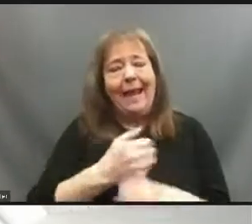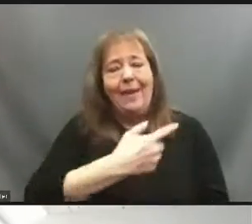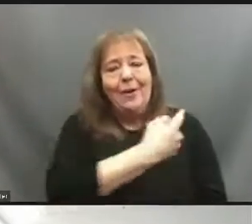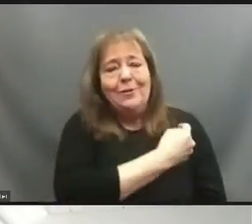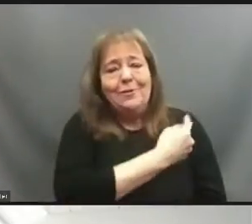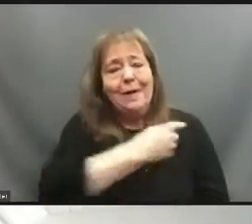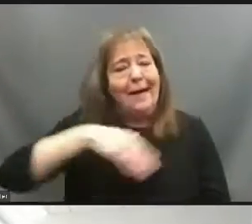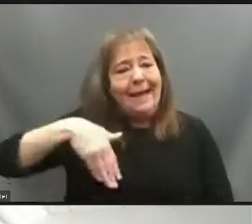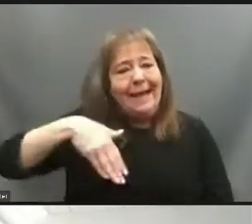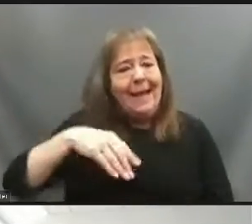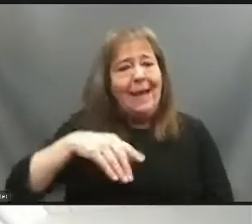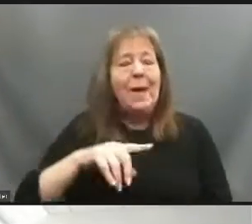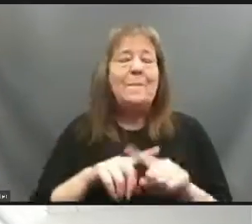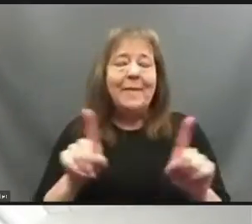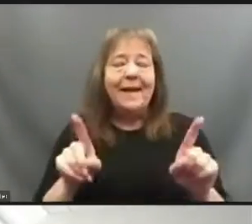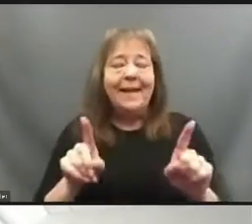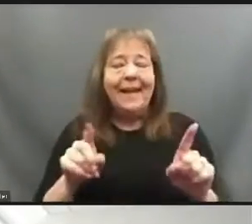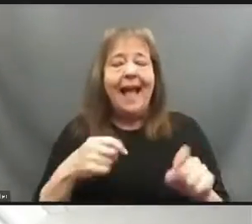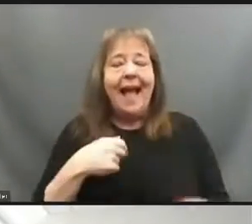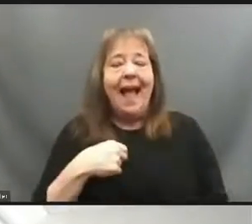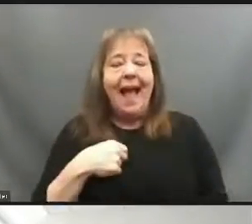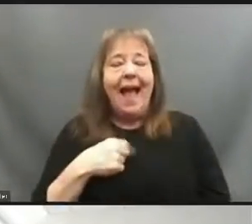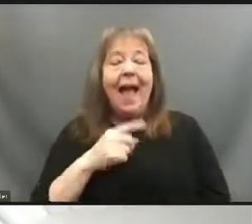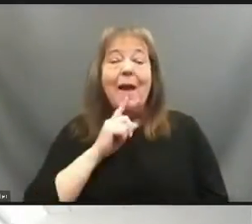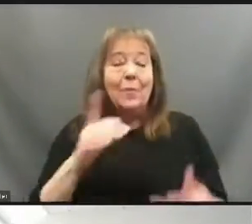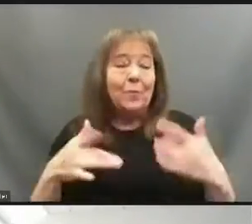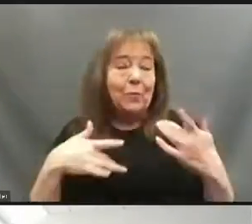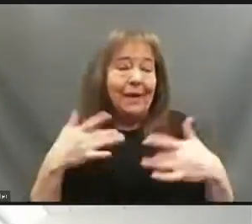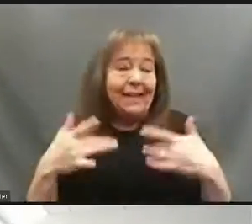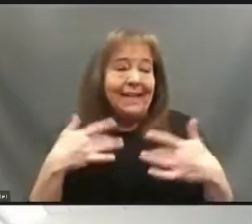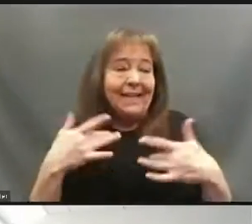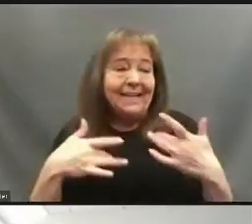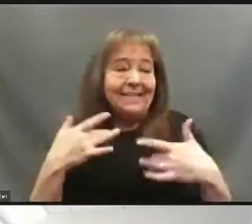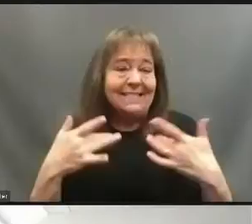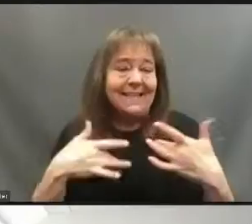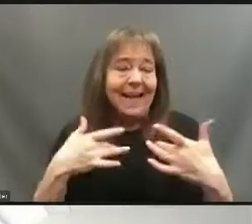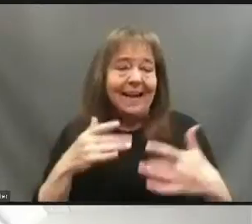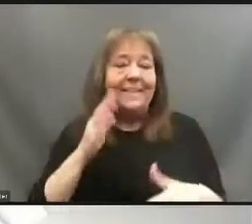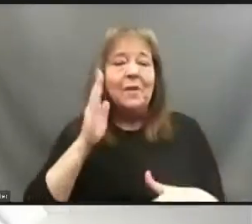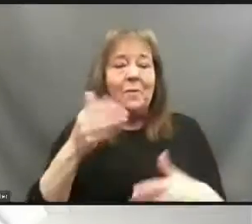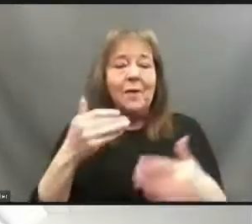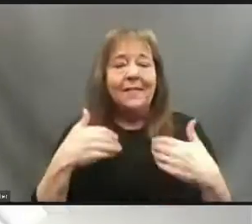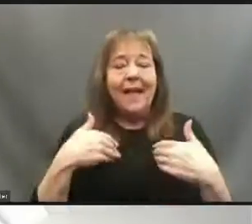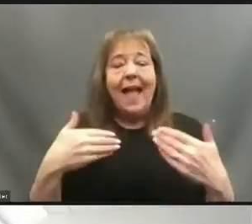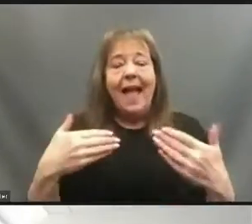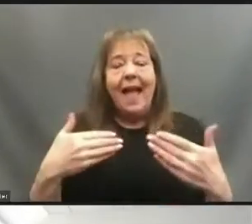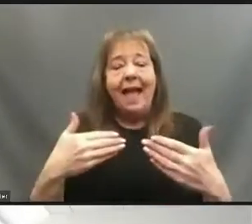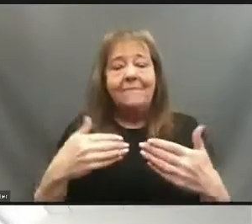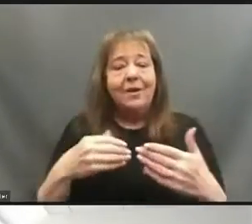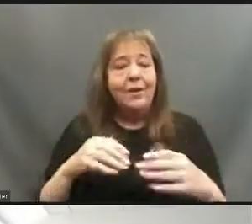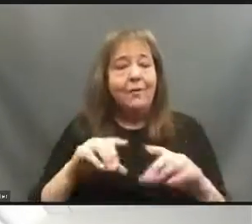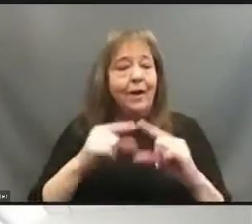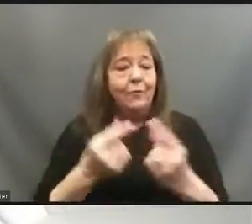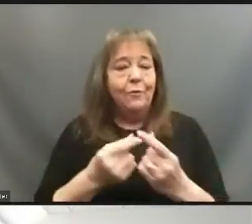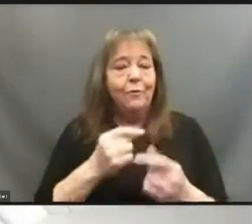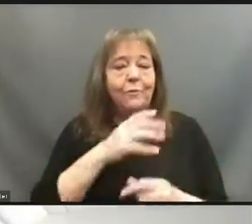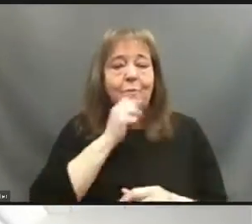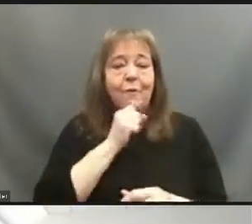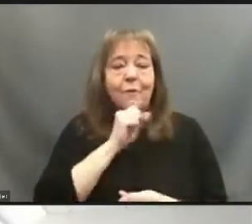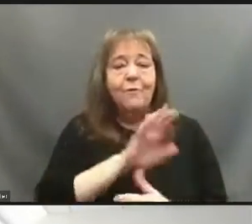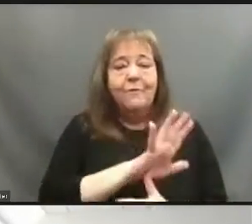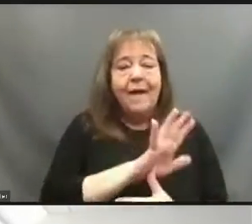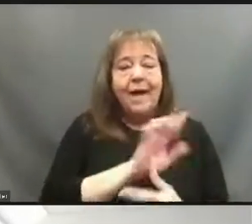eventually. So I am really excited that that we'll have a new age group that'll be able to be vaccinated.